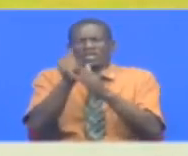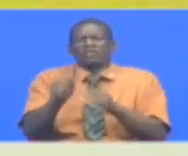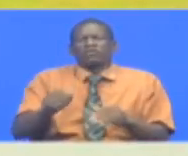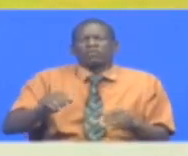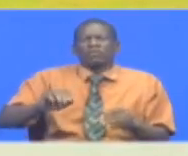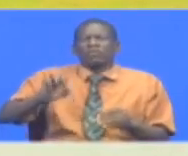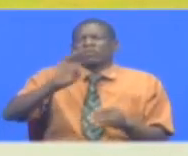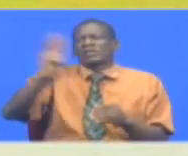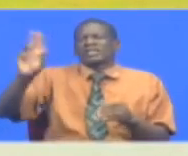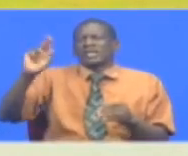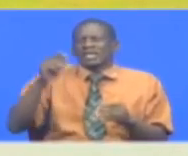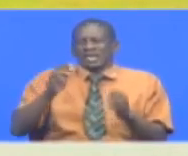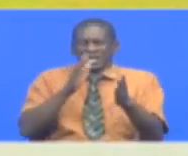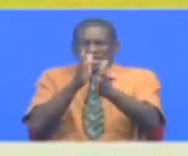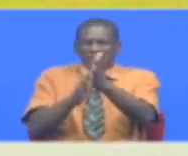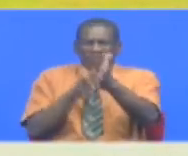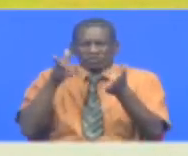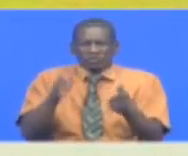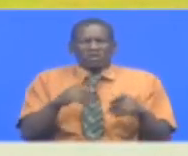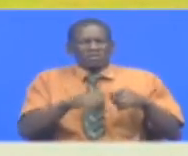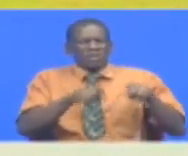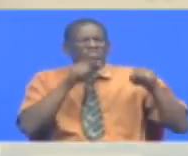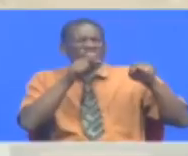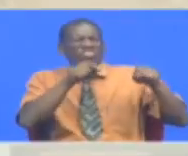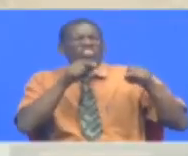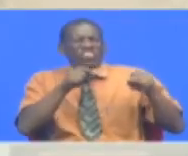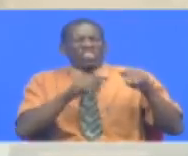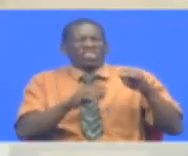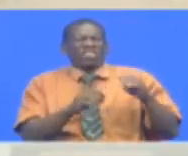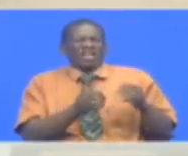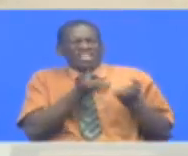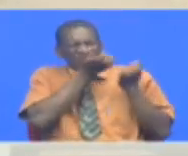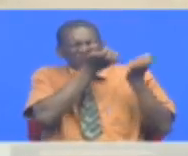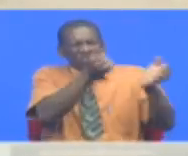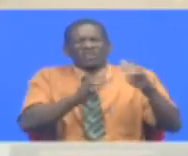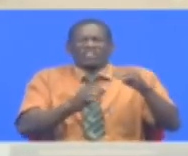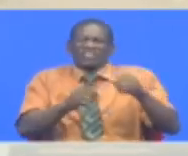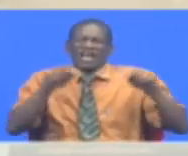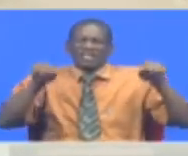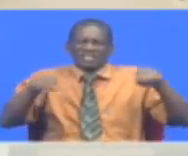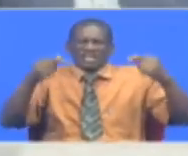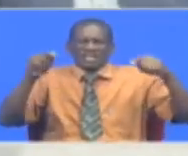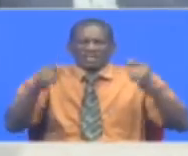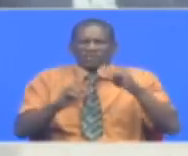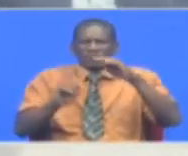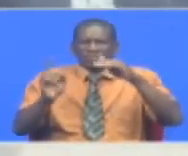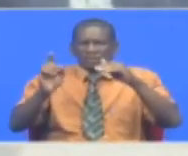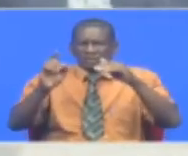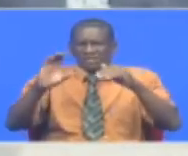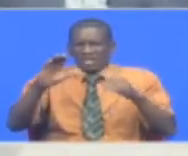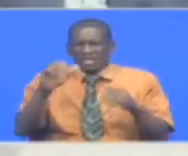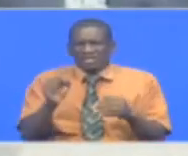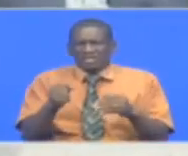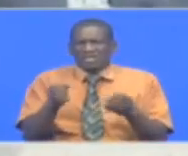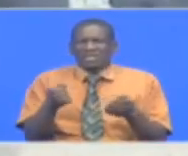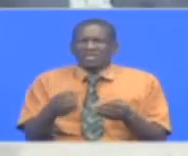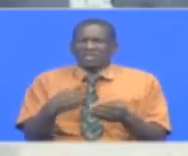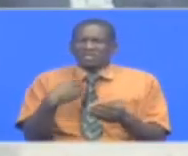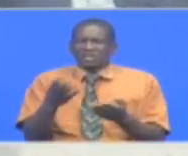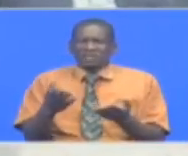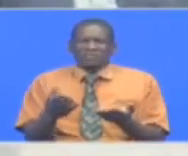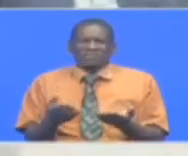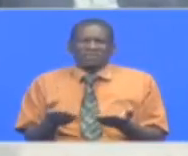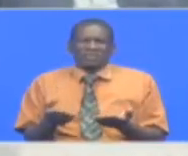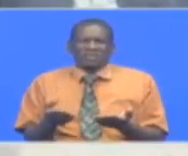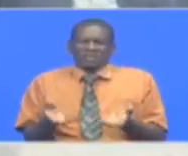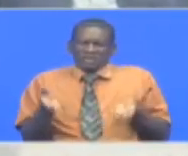today, however, laughed off the attacks from the CS, saying he was now speaking his language. I do not wish to respond